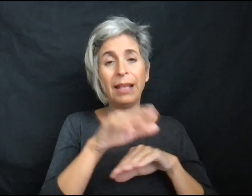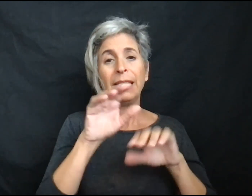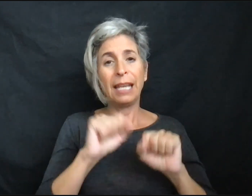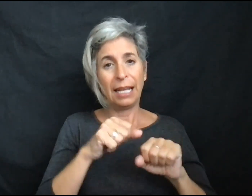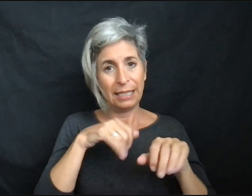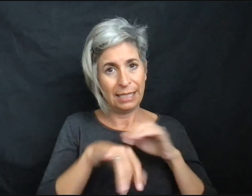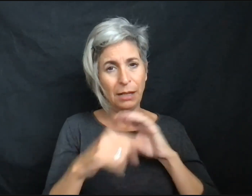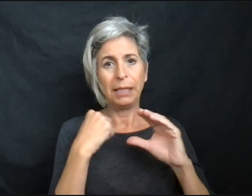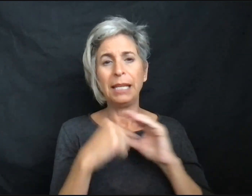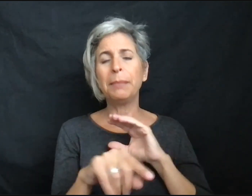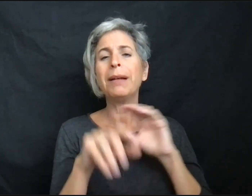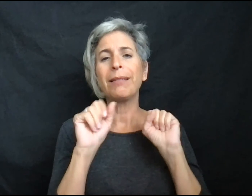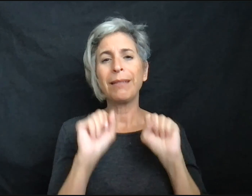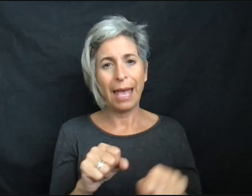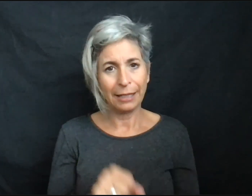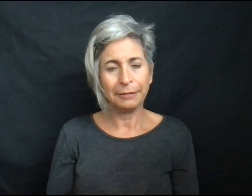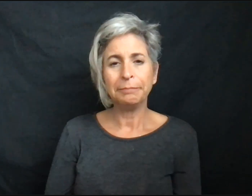emailed.